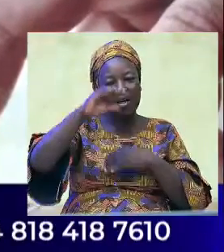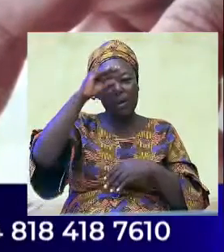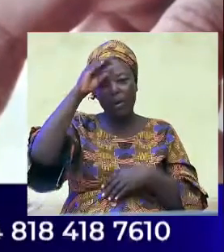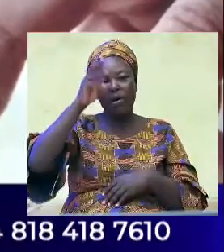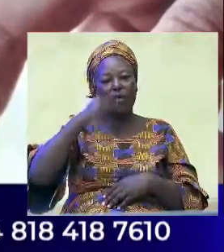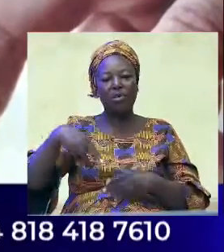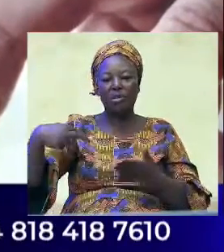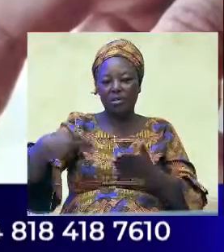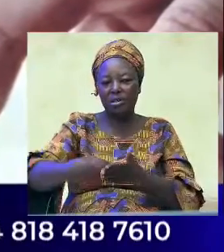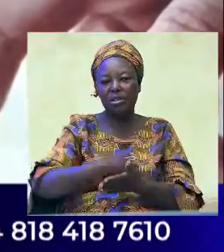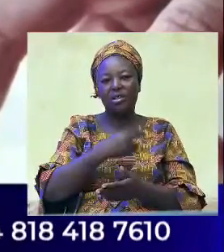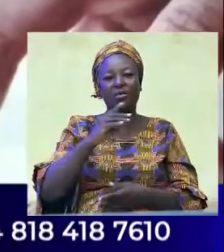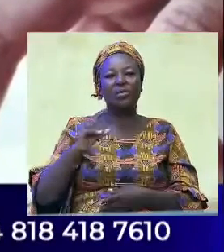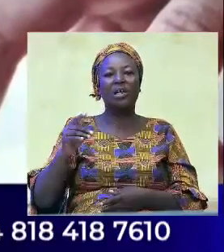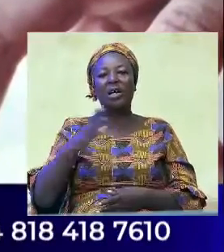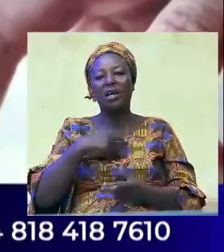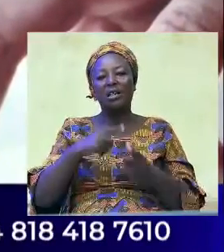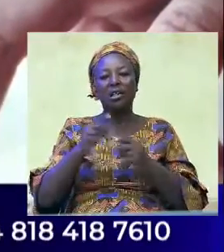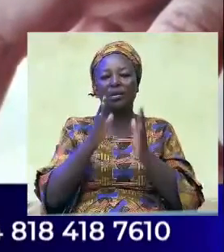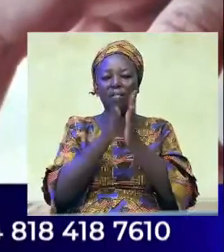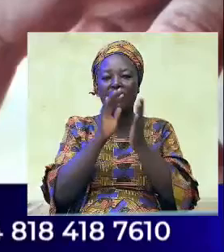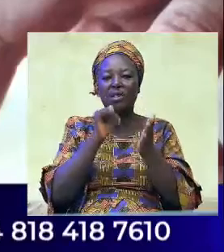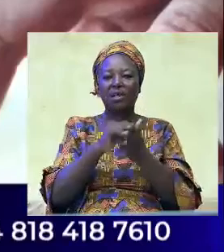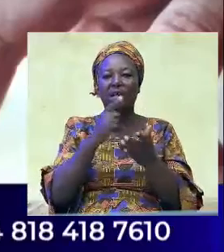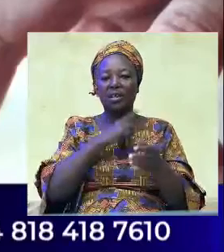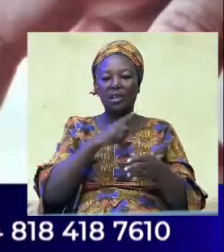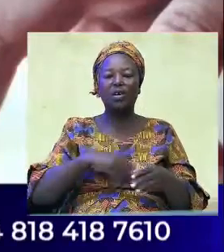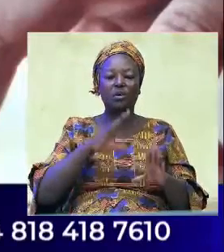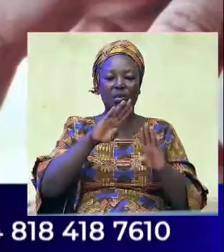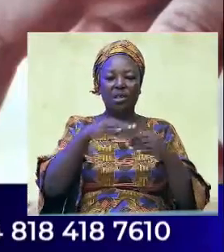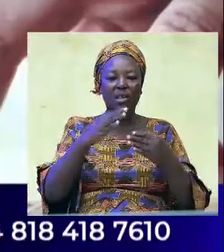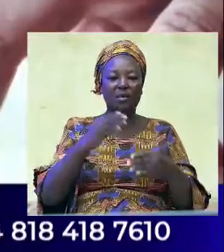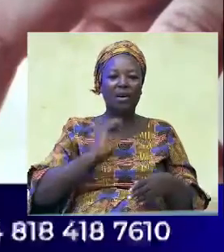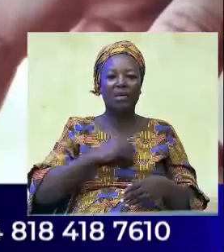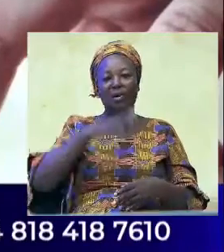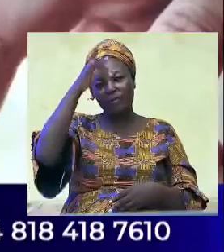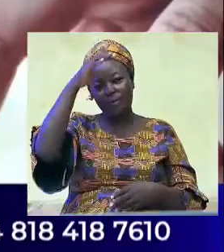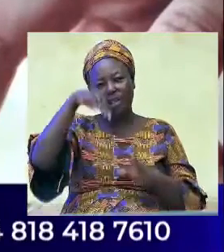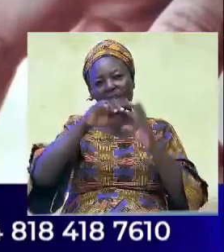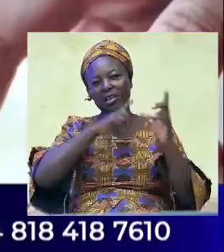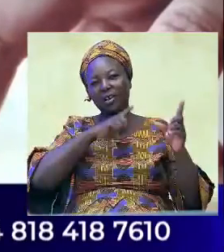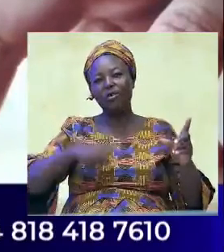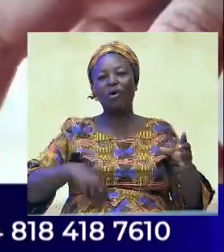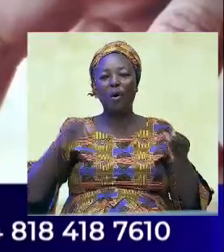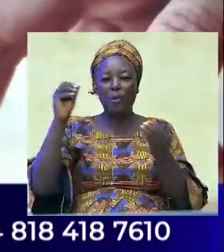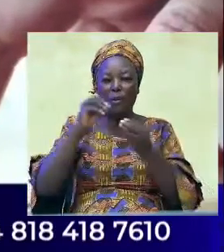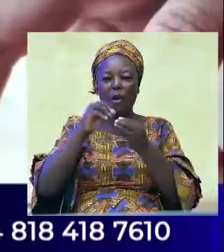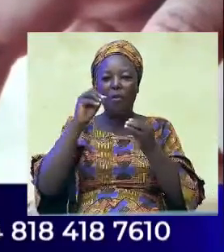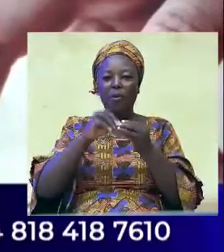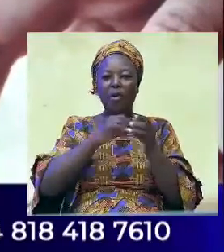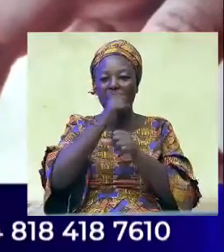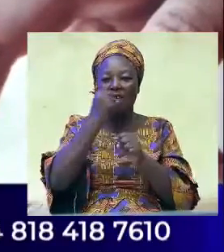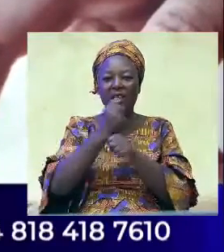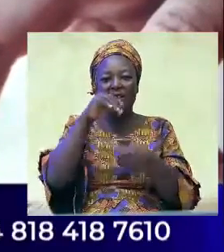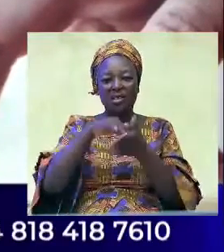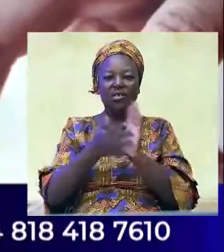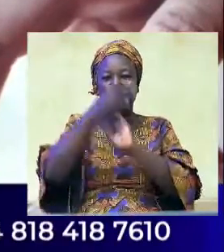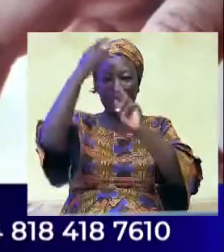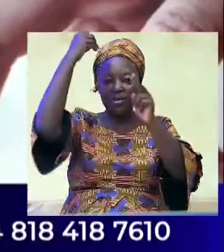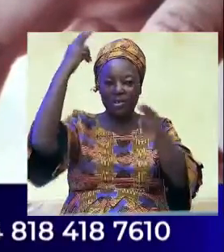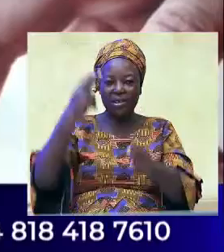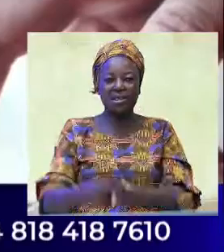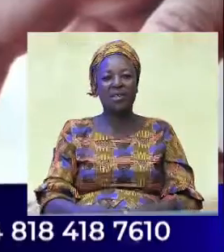was refreshed. And I pray God give him more 100 years ahead in his ministry.